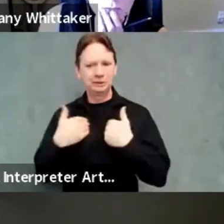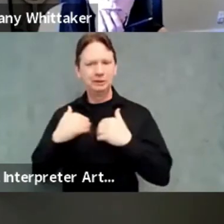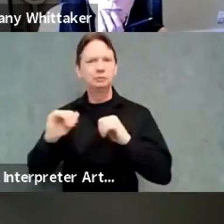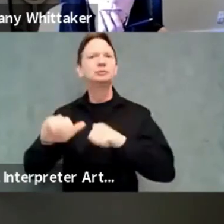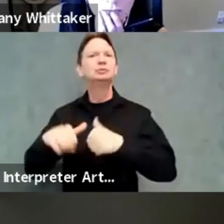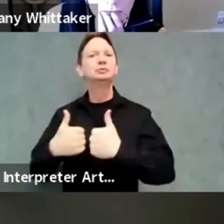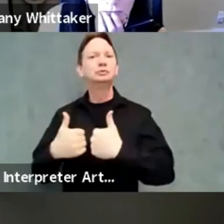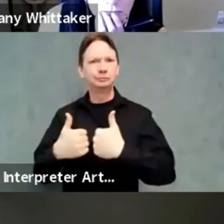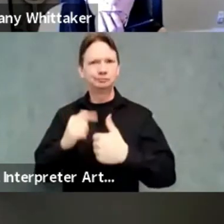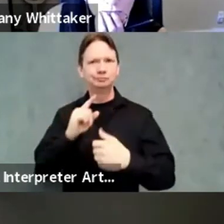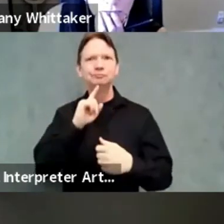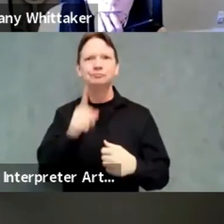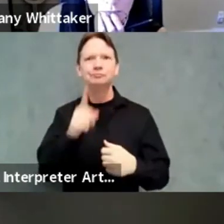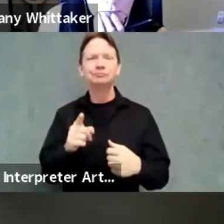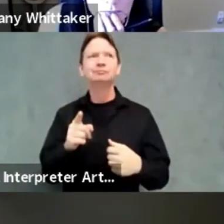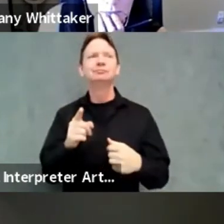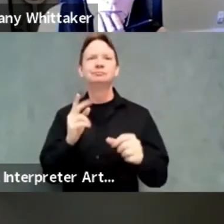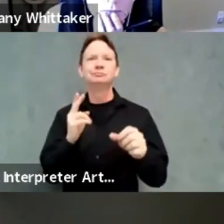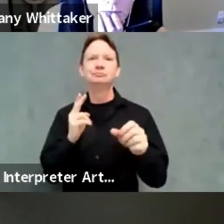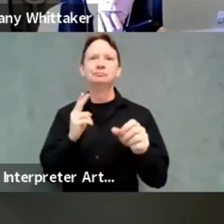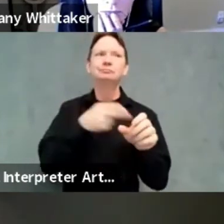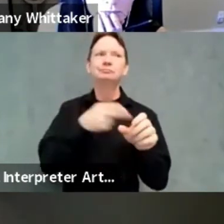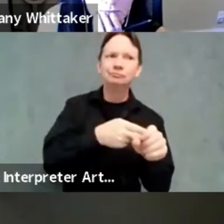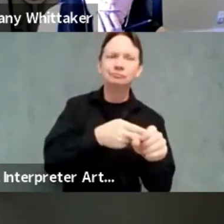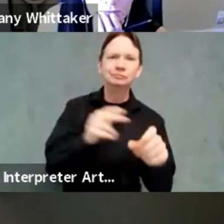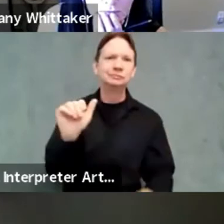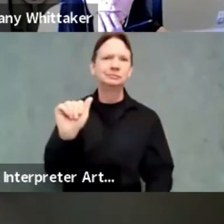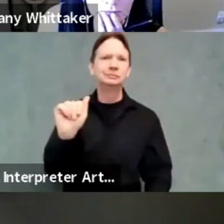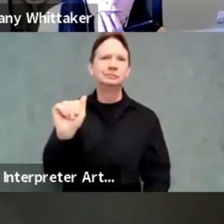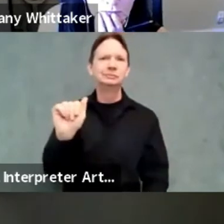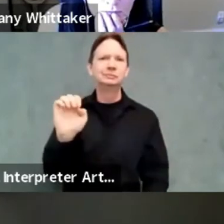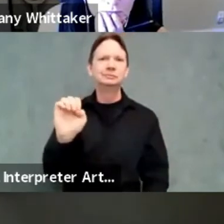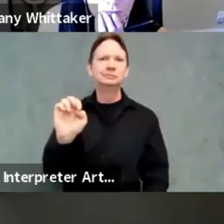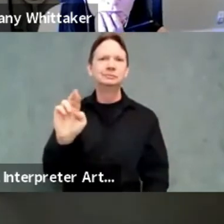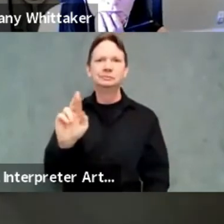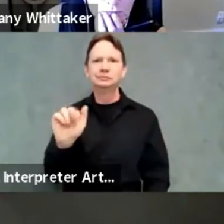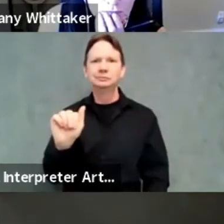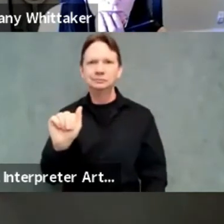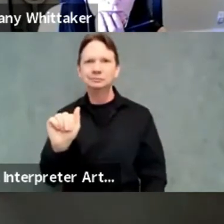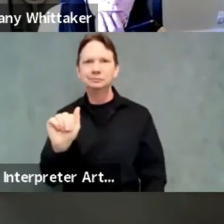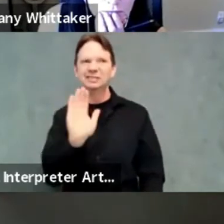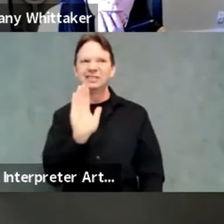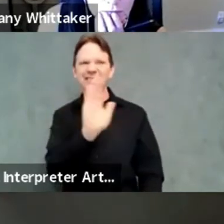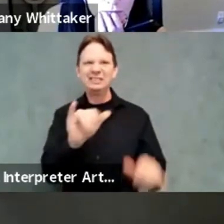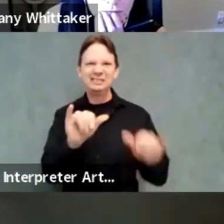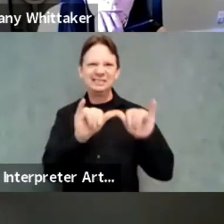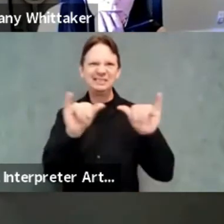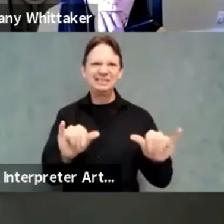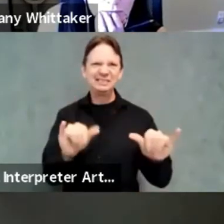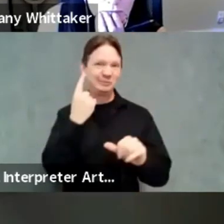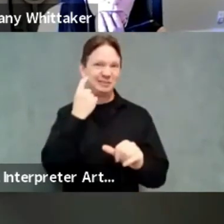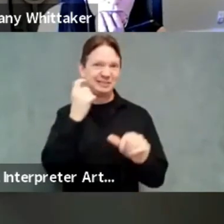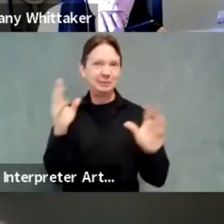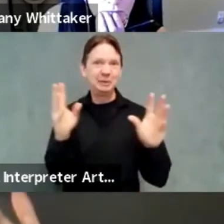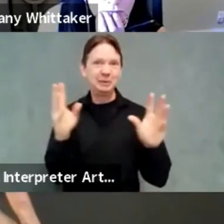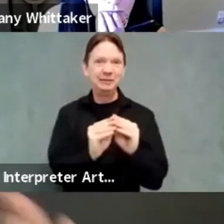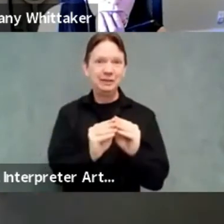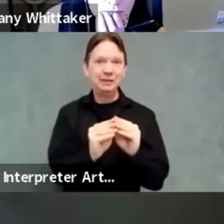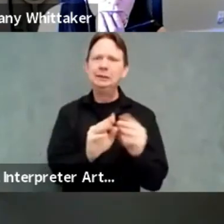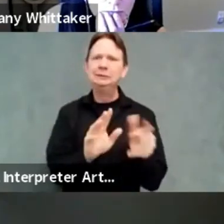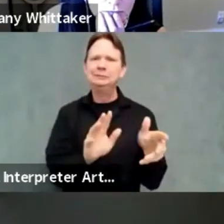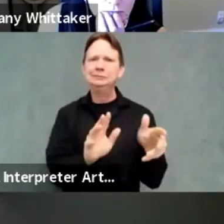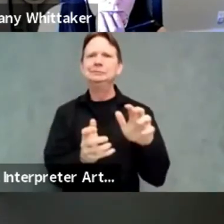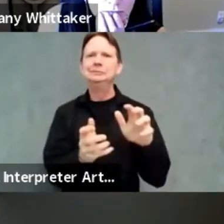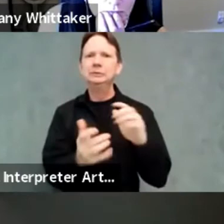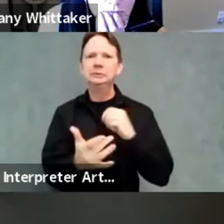the platform for AERA, and so many of them had to swap from going from the platform to Zoom and all things like that.